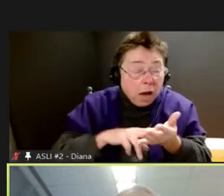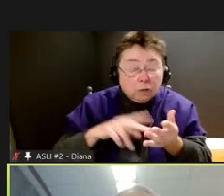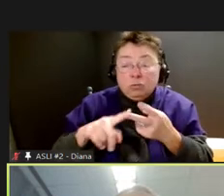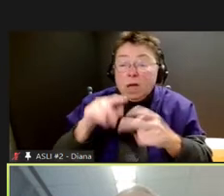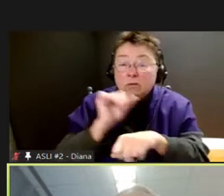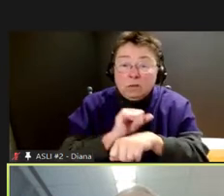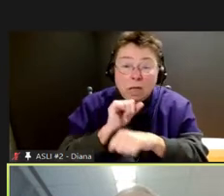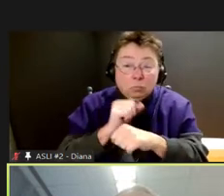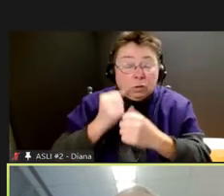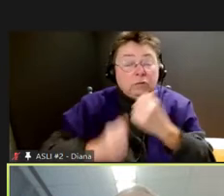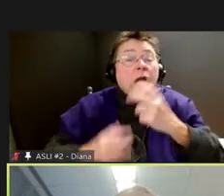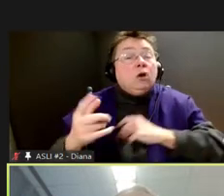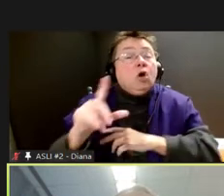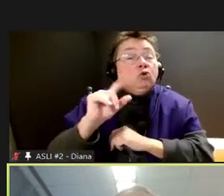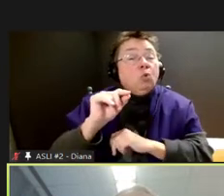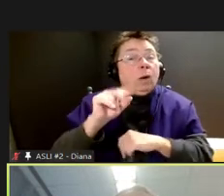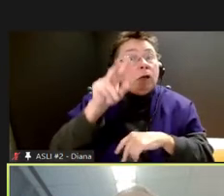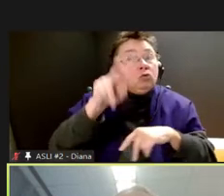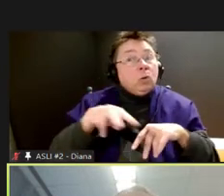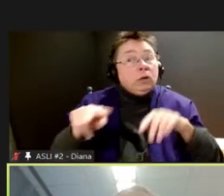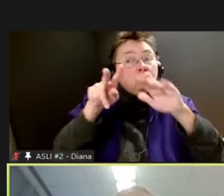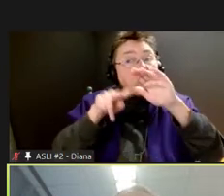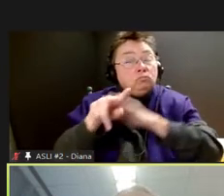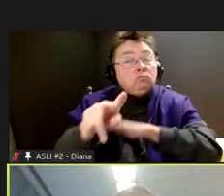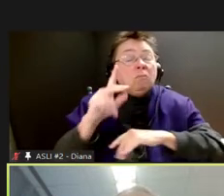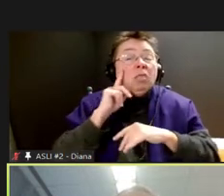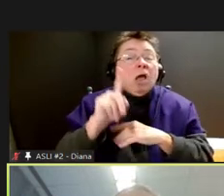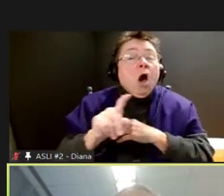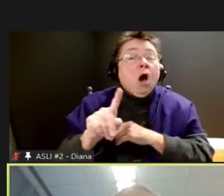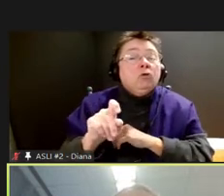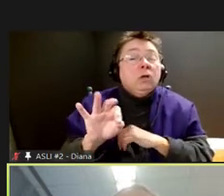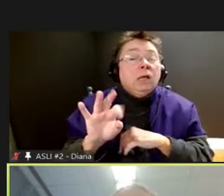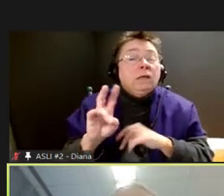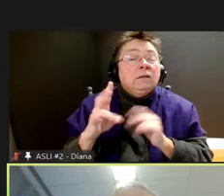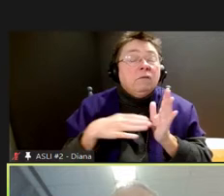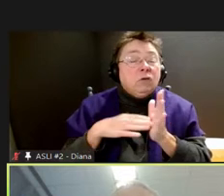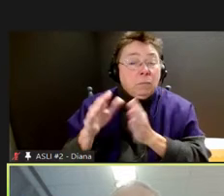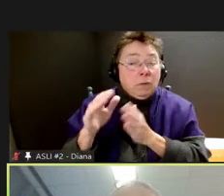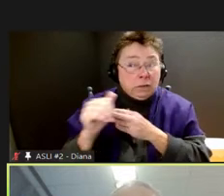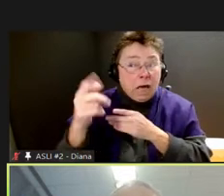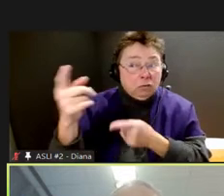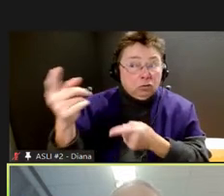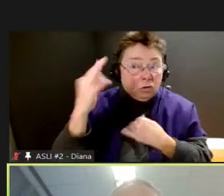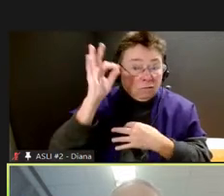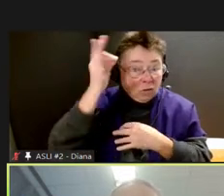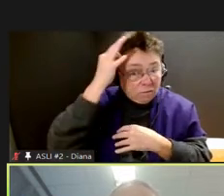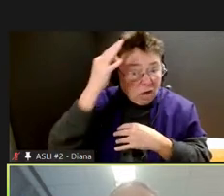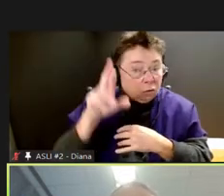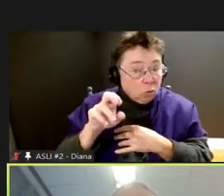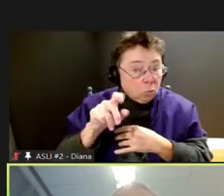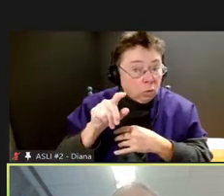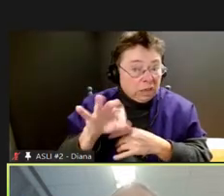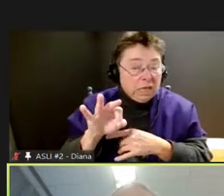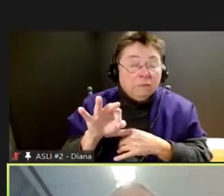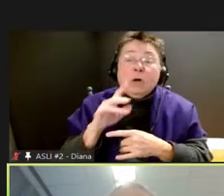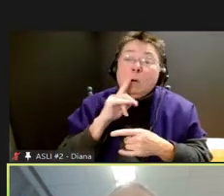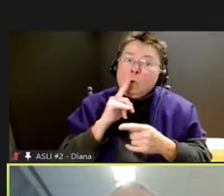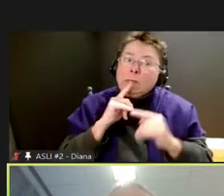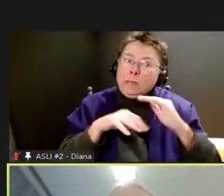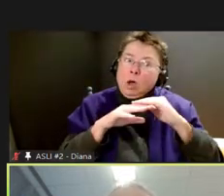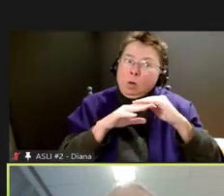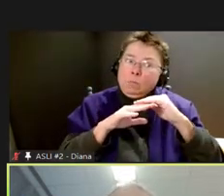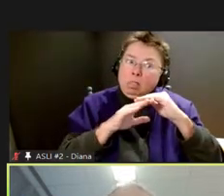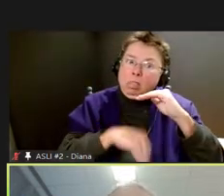2022 forecasts include $197 million of federal relief funds, which again is substantially less than what we had